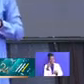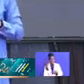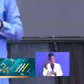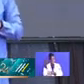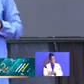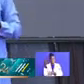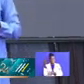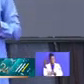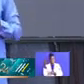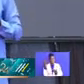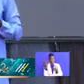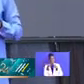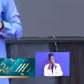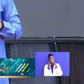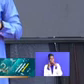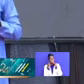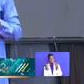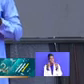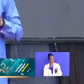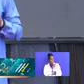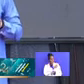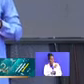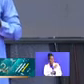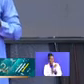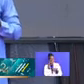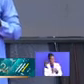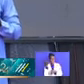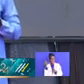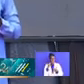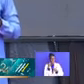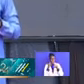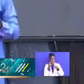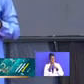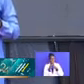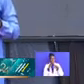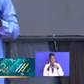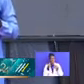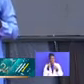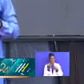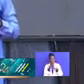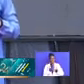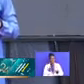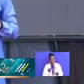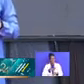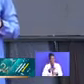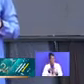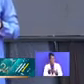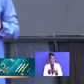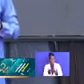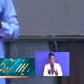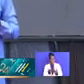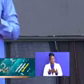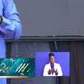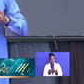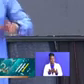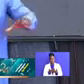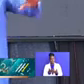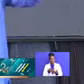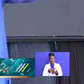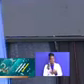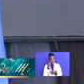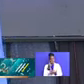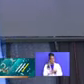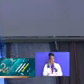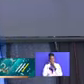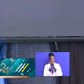priest Pastor evangelist whatever you like to call me I'm probably the very first recognized